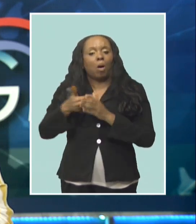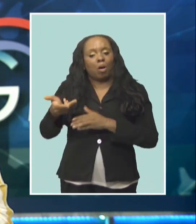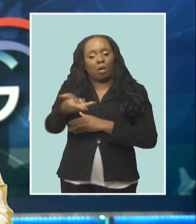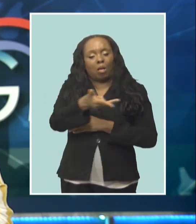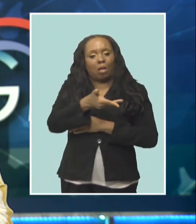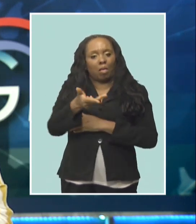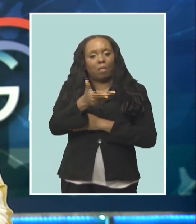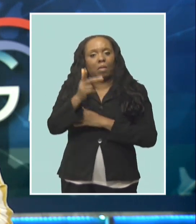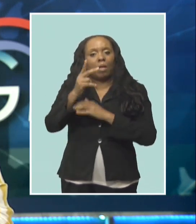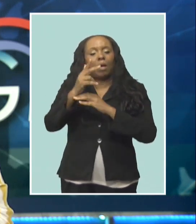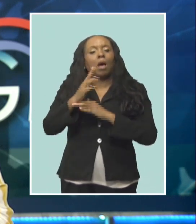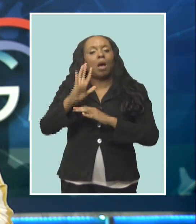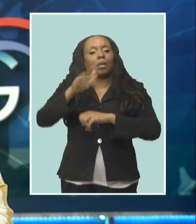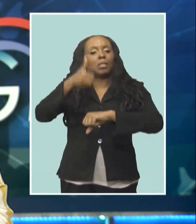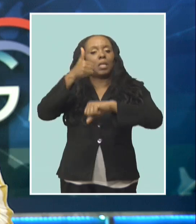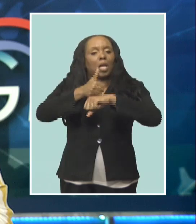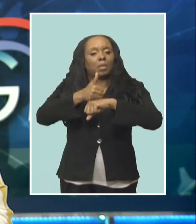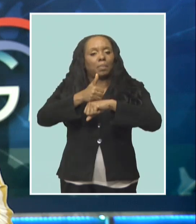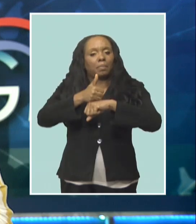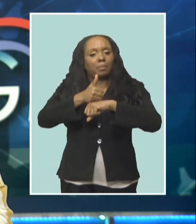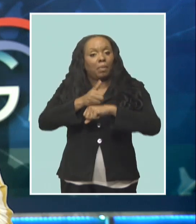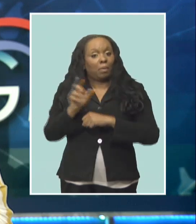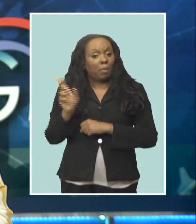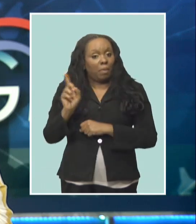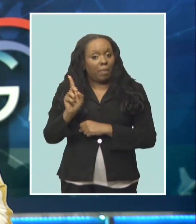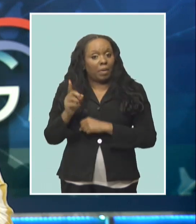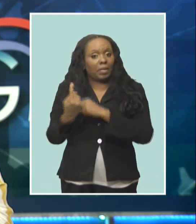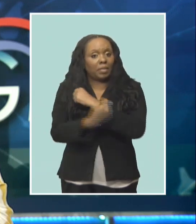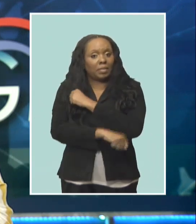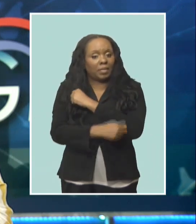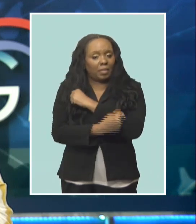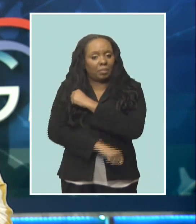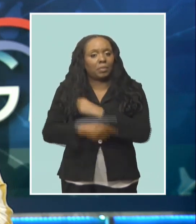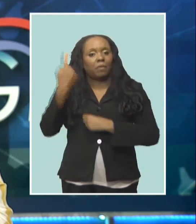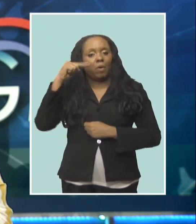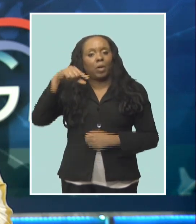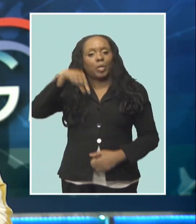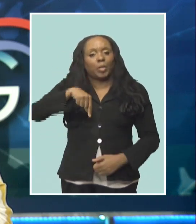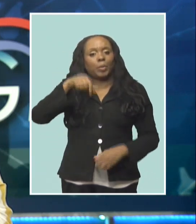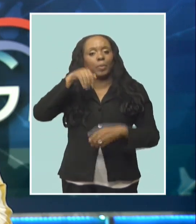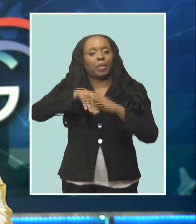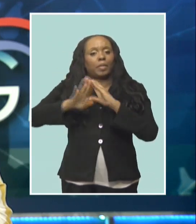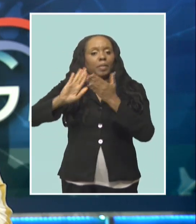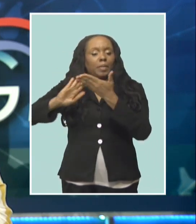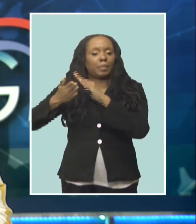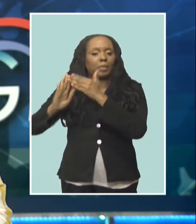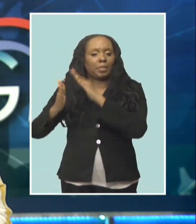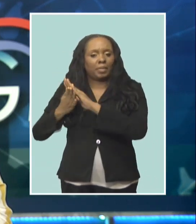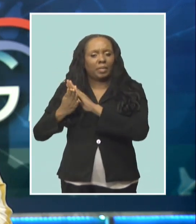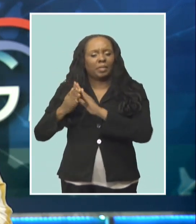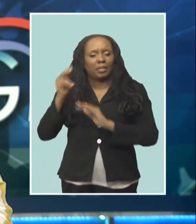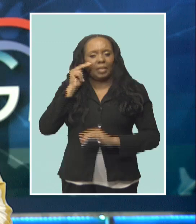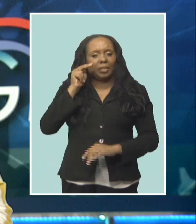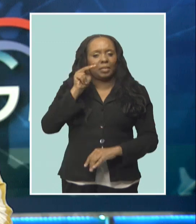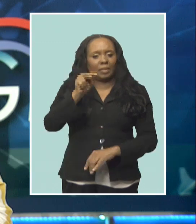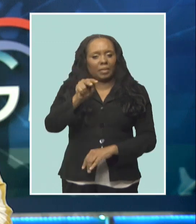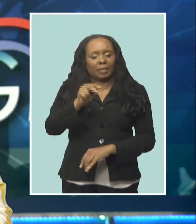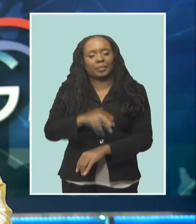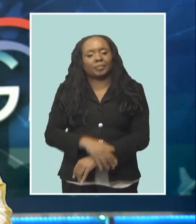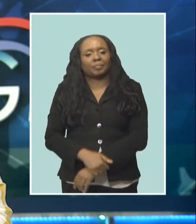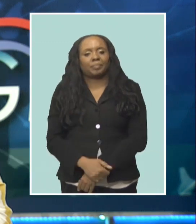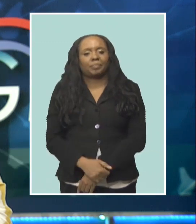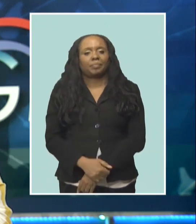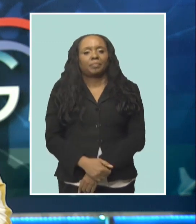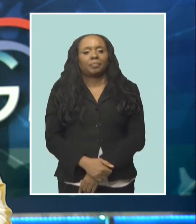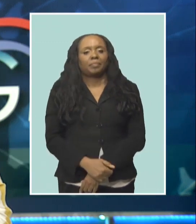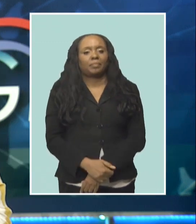Q in the Community at Content Playing Field in St. Thomas. Trevor Thorpe and a CBC News team were there, and they filed